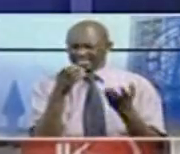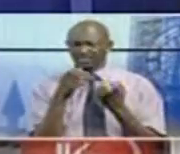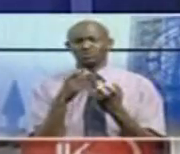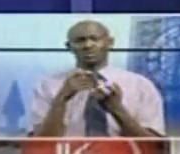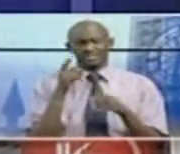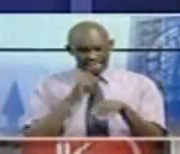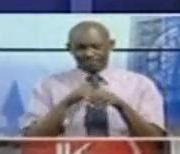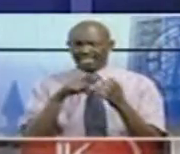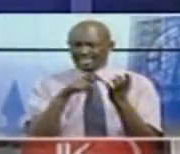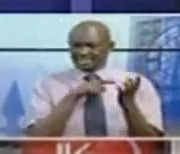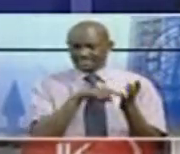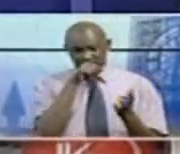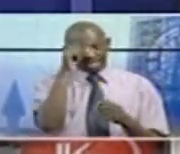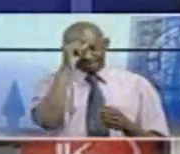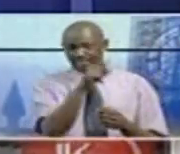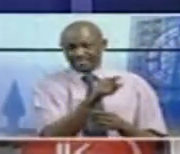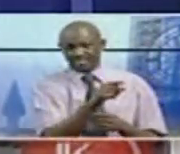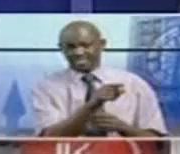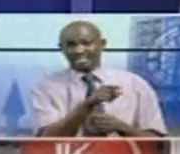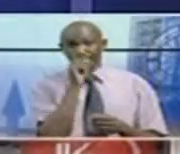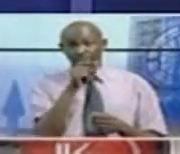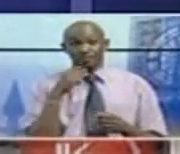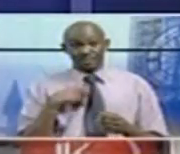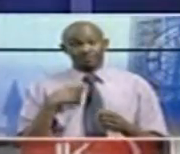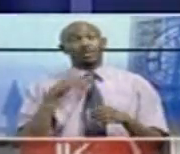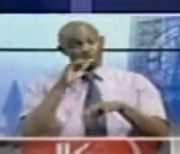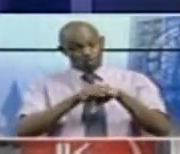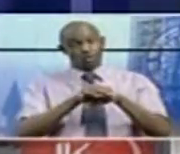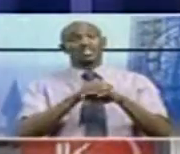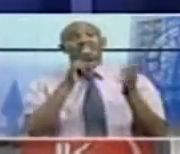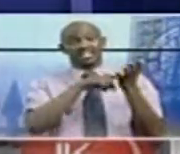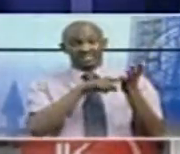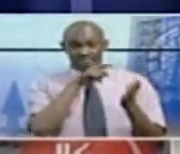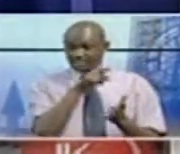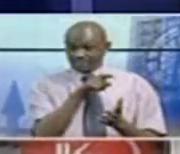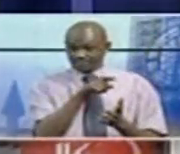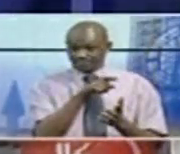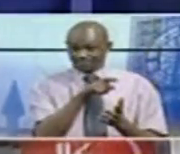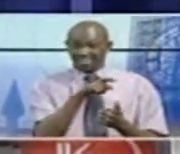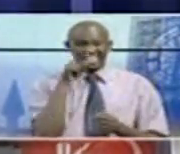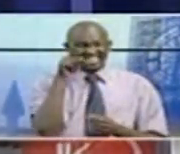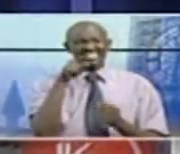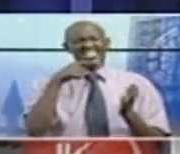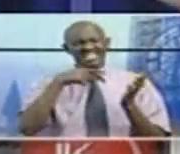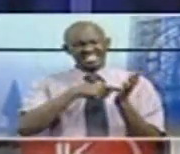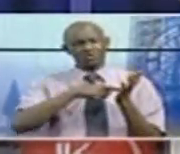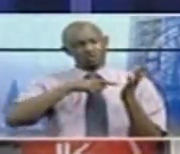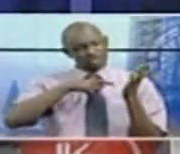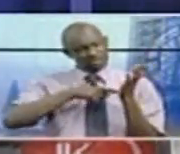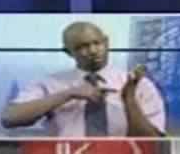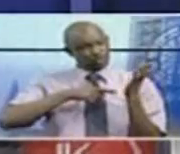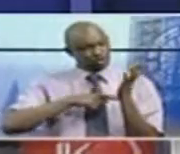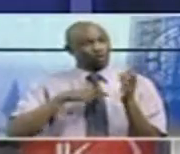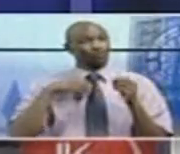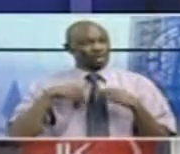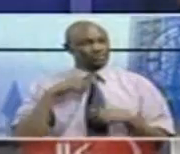I criticize the government, it should be constructive. These issues of corruption,